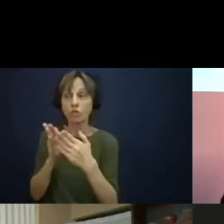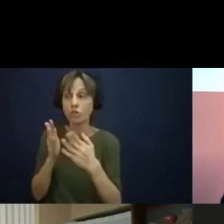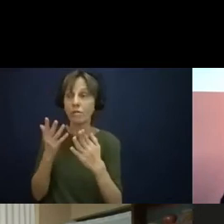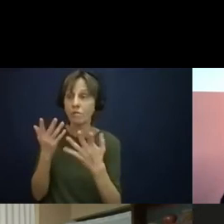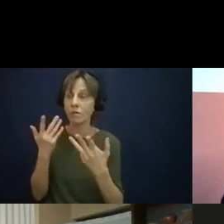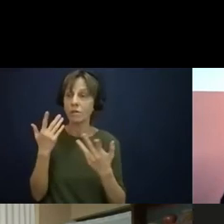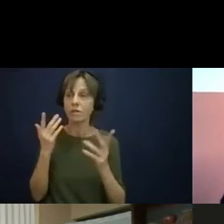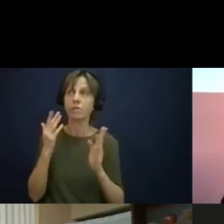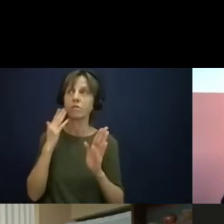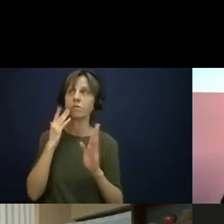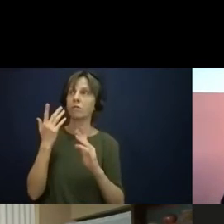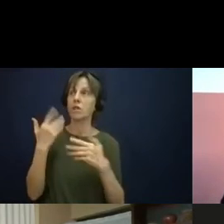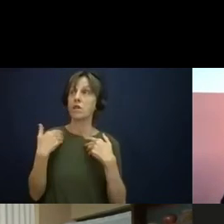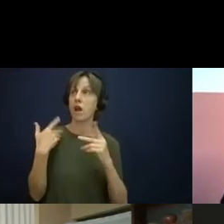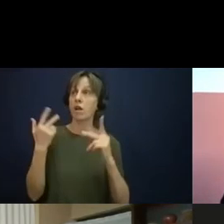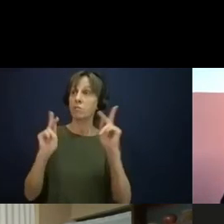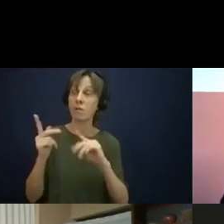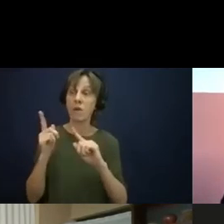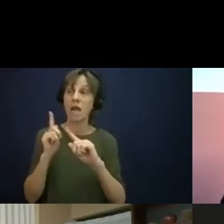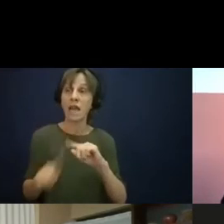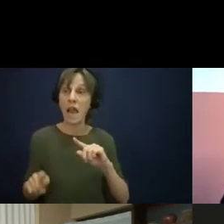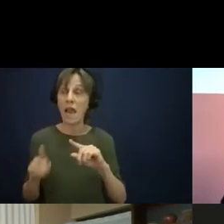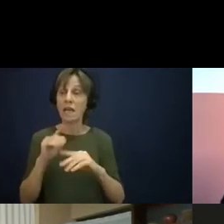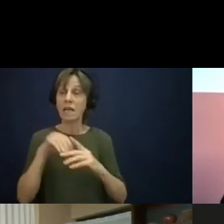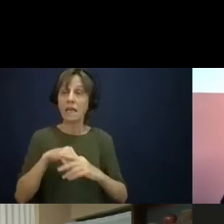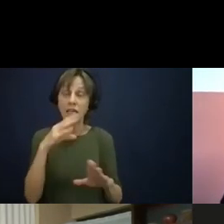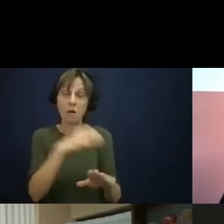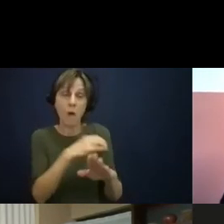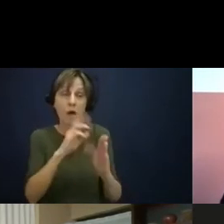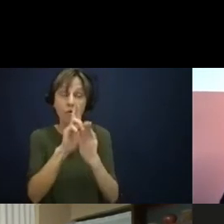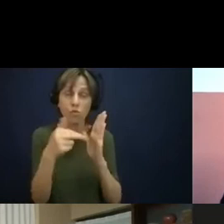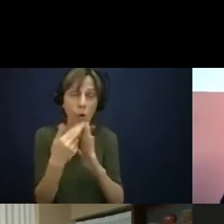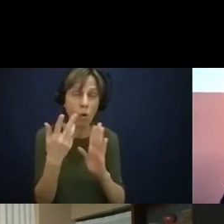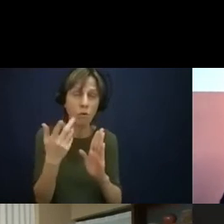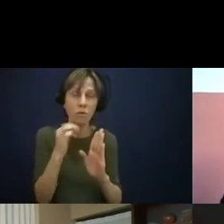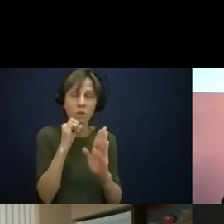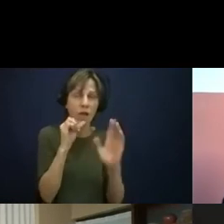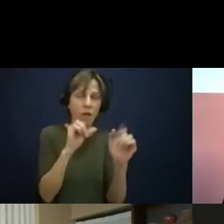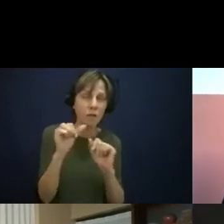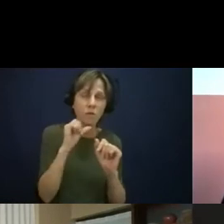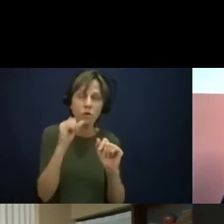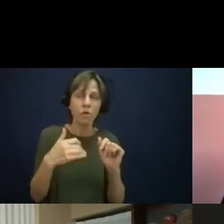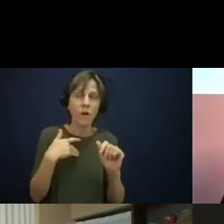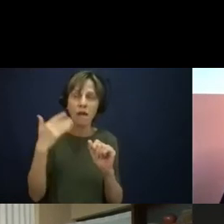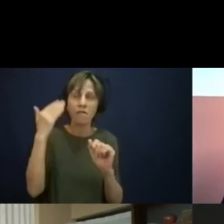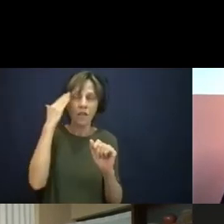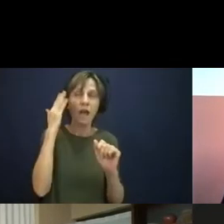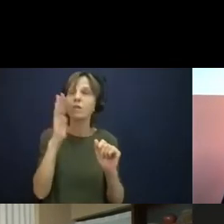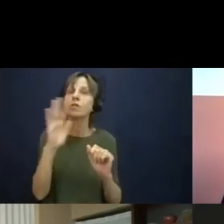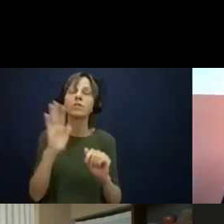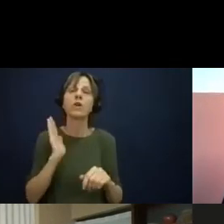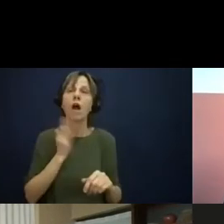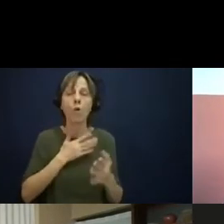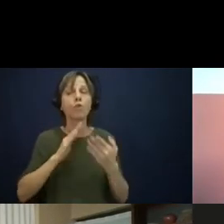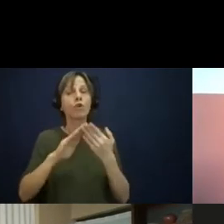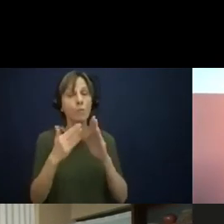and don't have the context or the knowledge, to me being in this role, and our community in this movement to end youth homelessness has